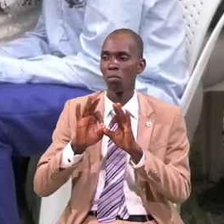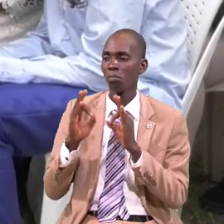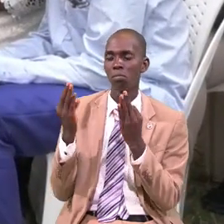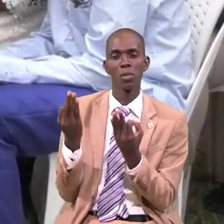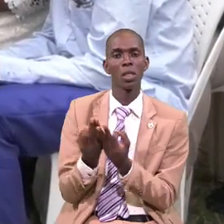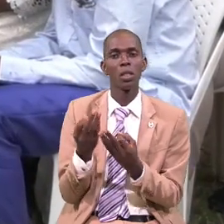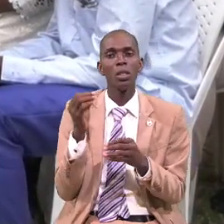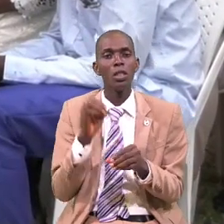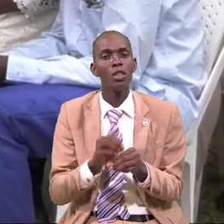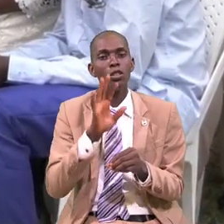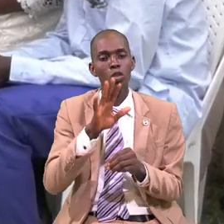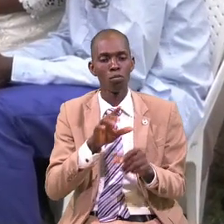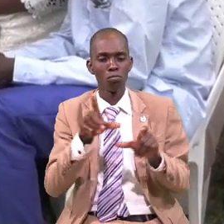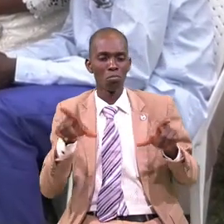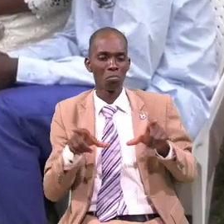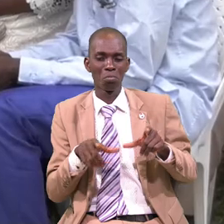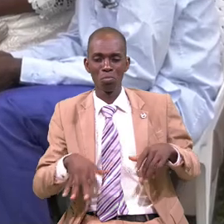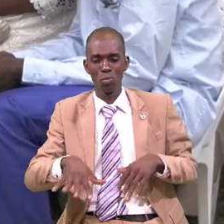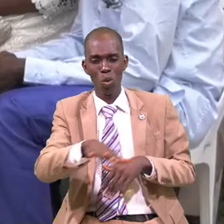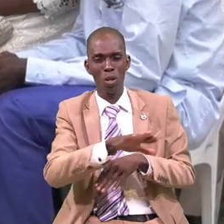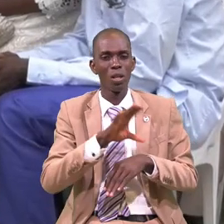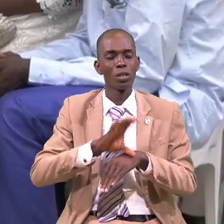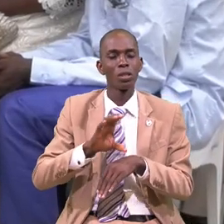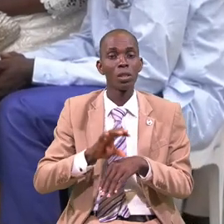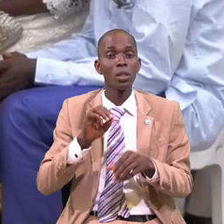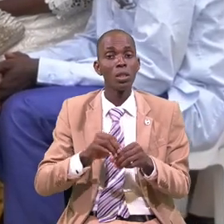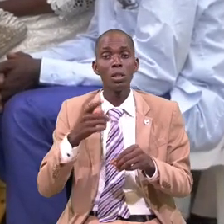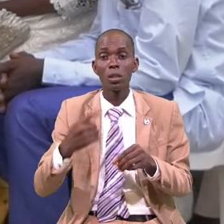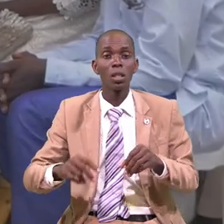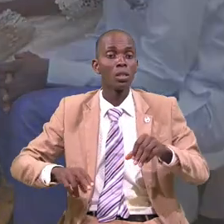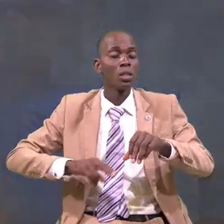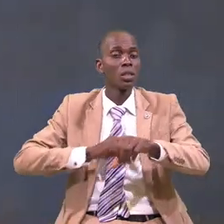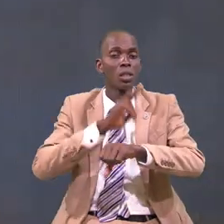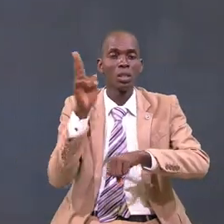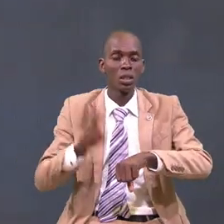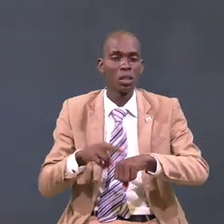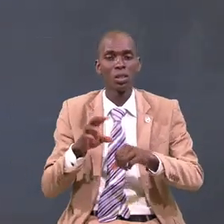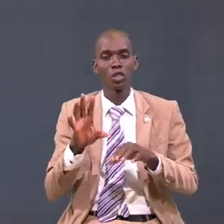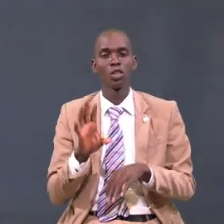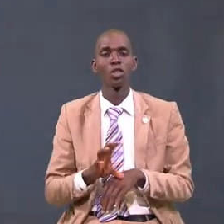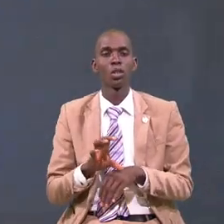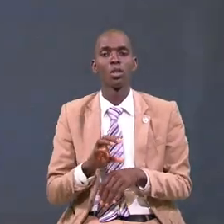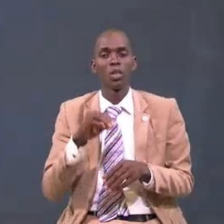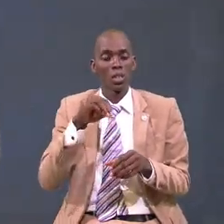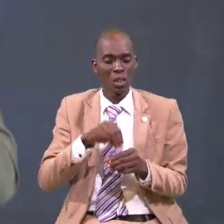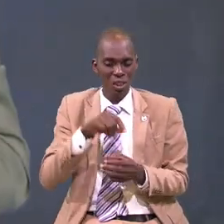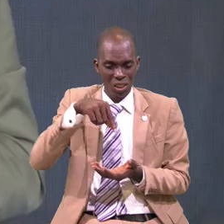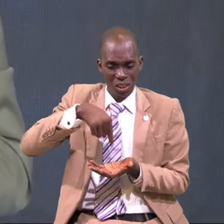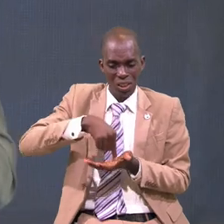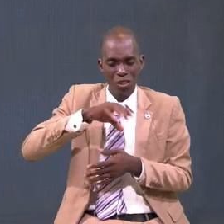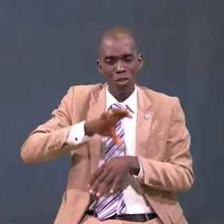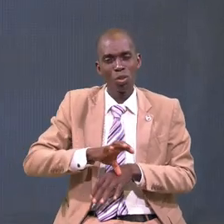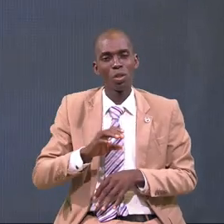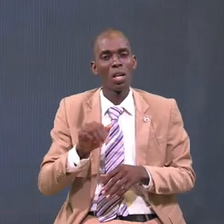the local churches, in the national church, in deeper life, anywhere you